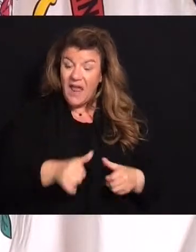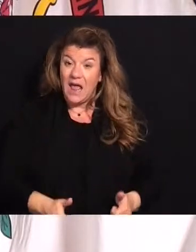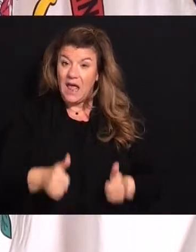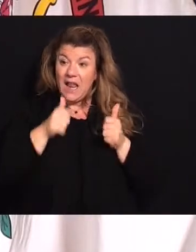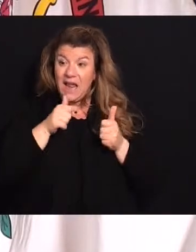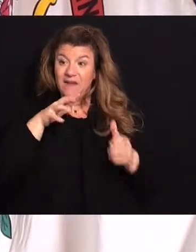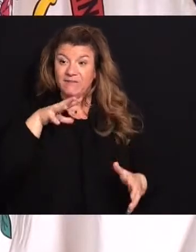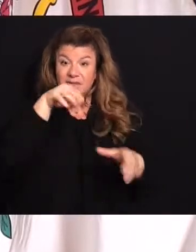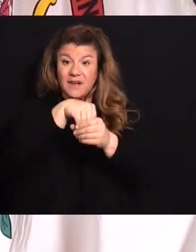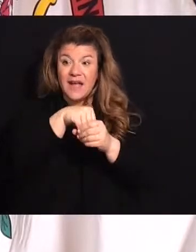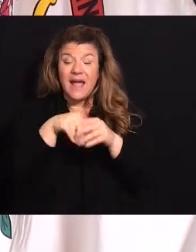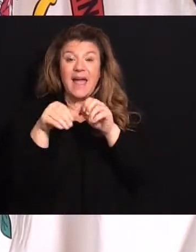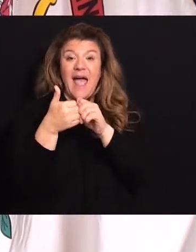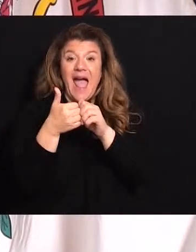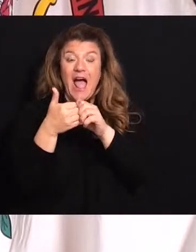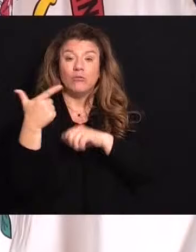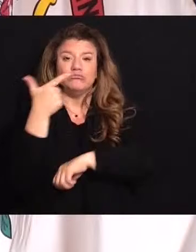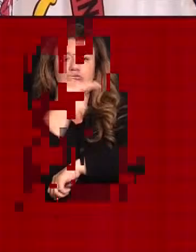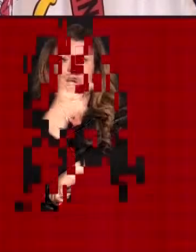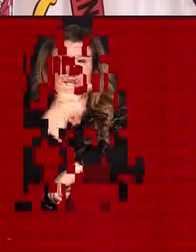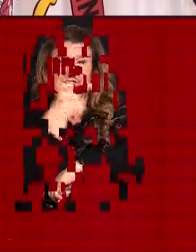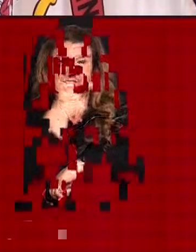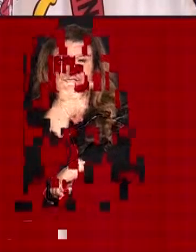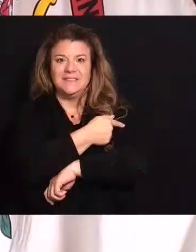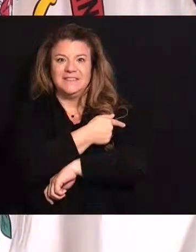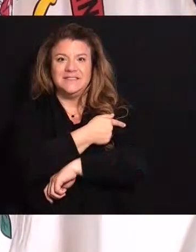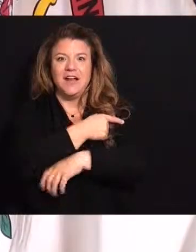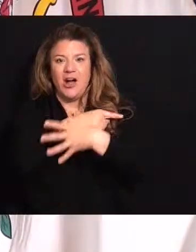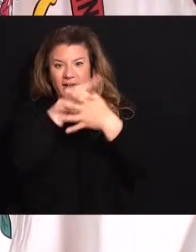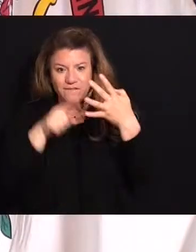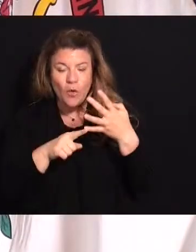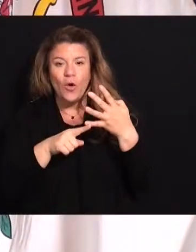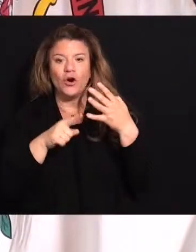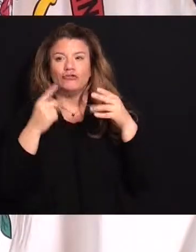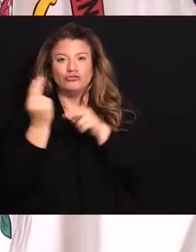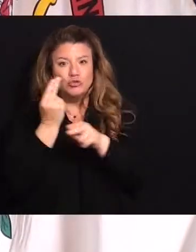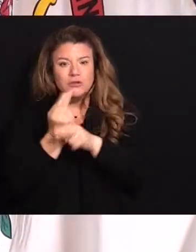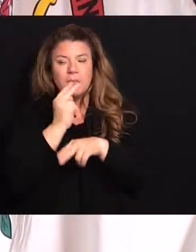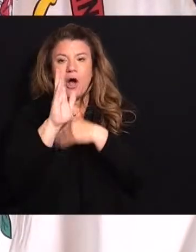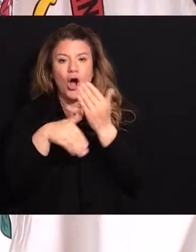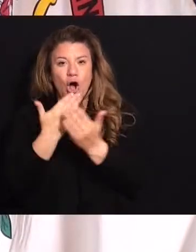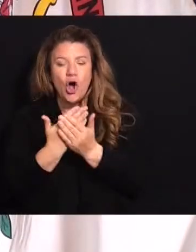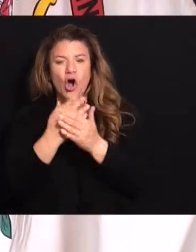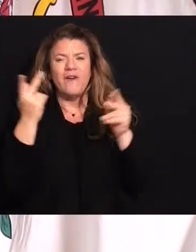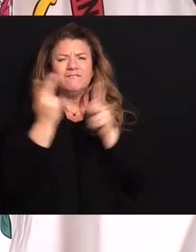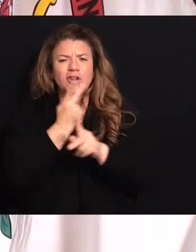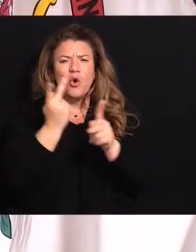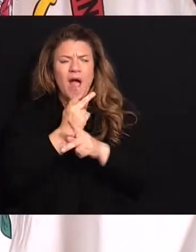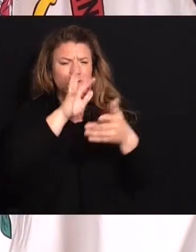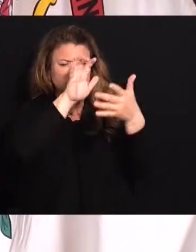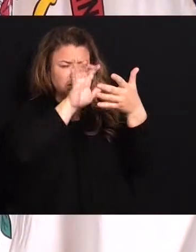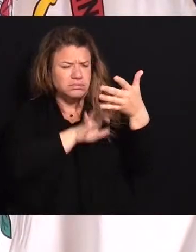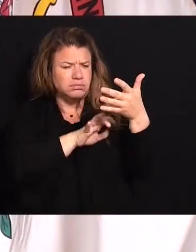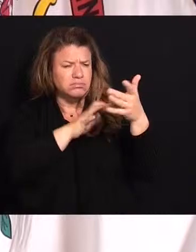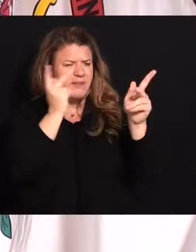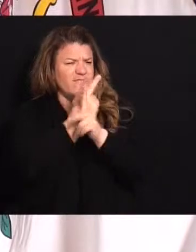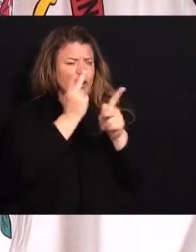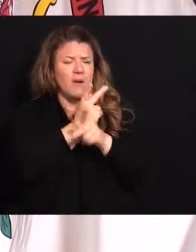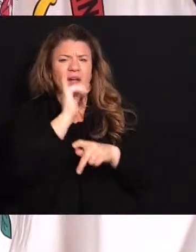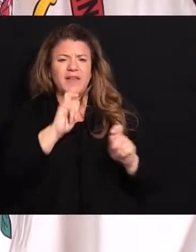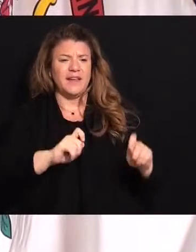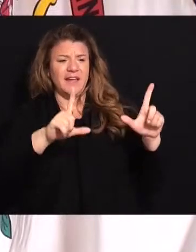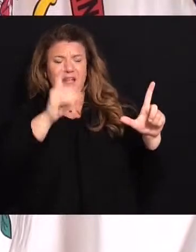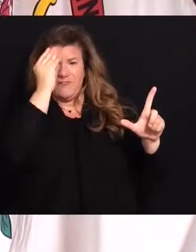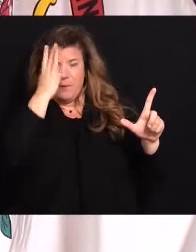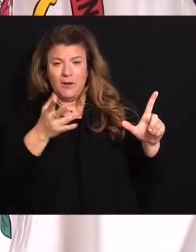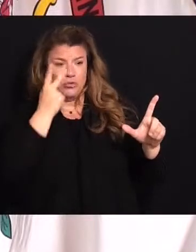booster shots, vaccinations. Stay on top of your game. Use absolutely our calculator, that we have that you have